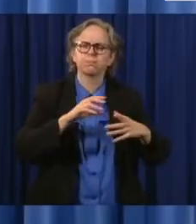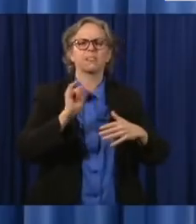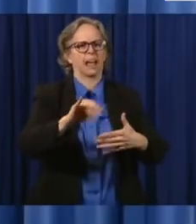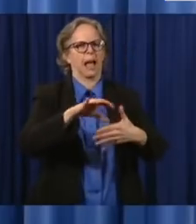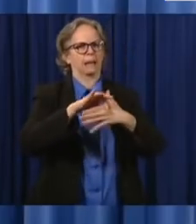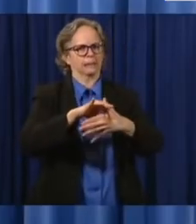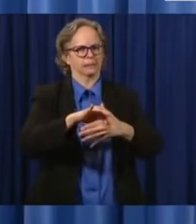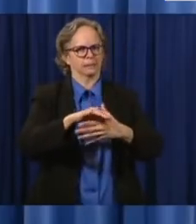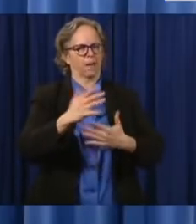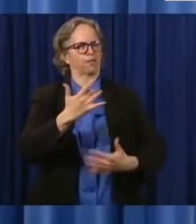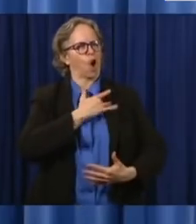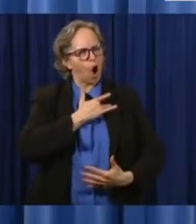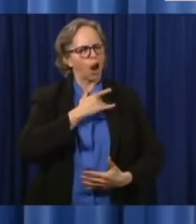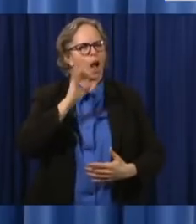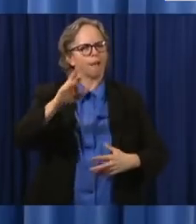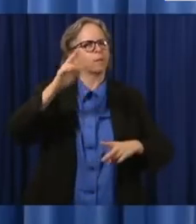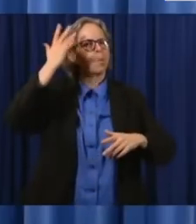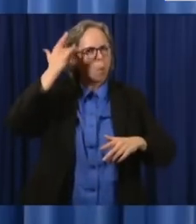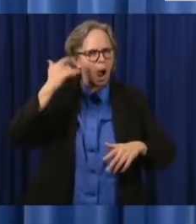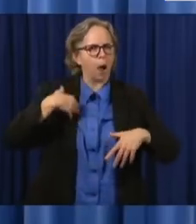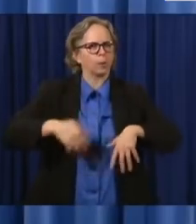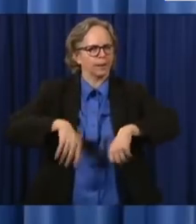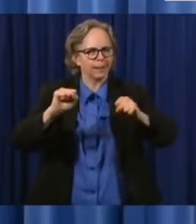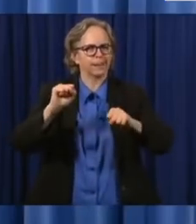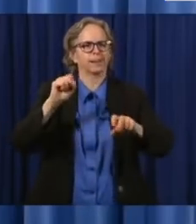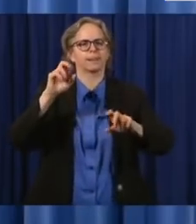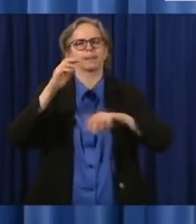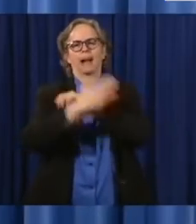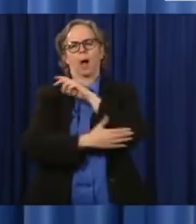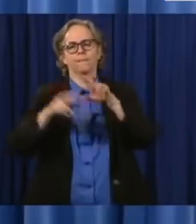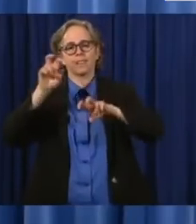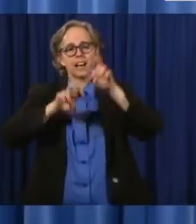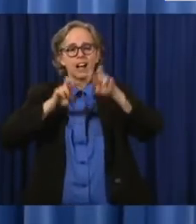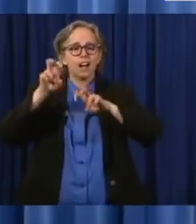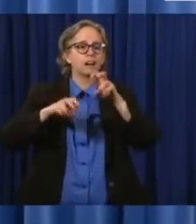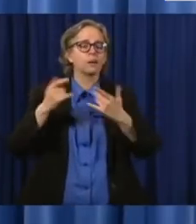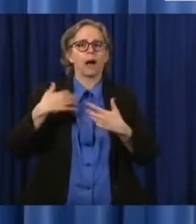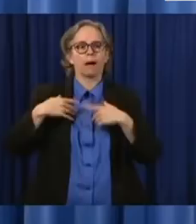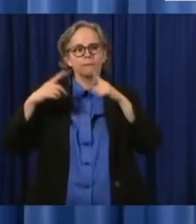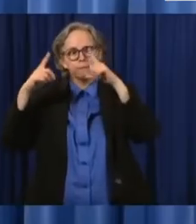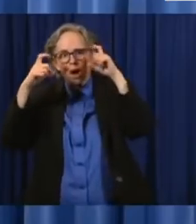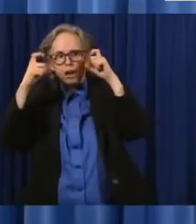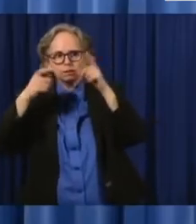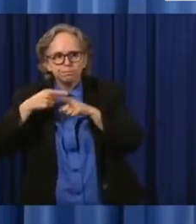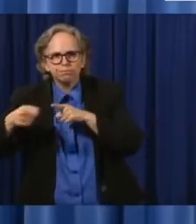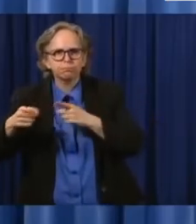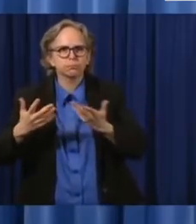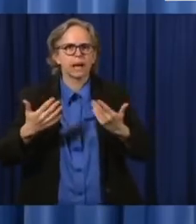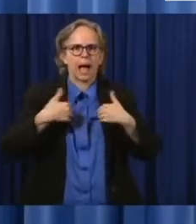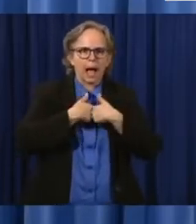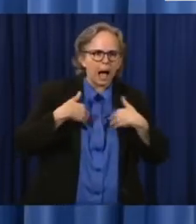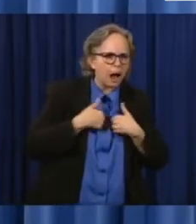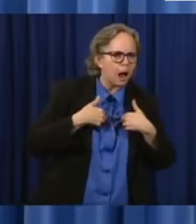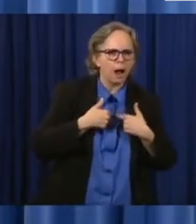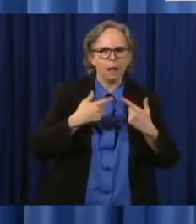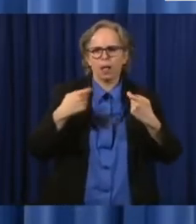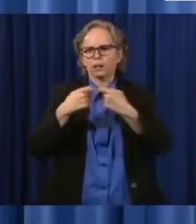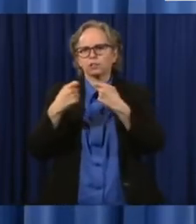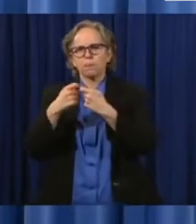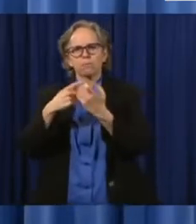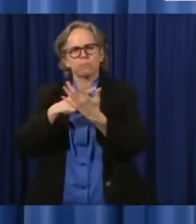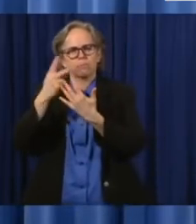or whether that is photography or some electrical project, a